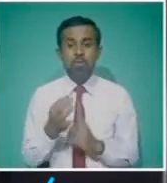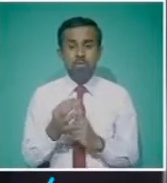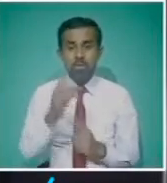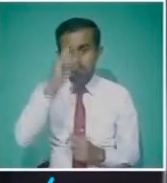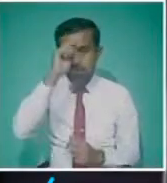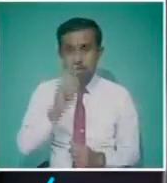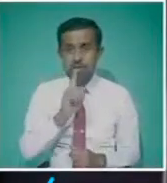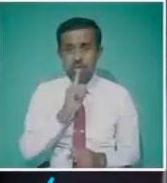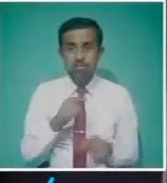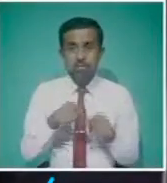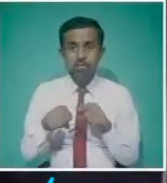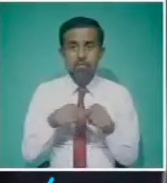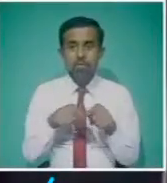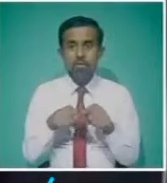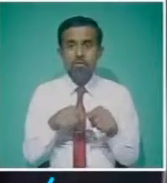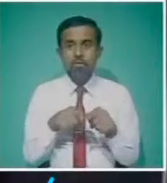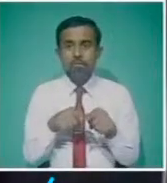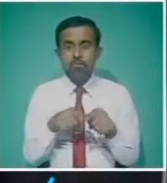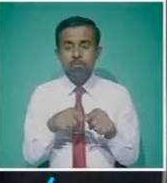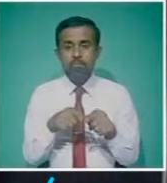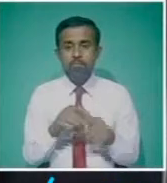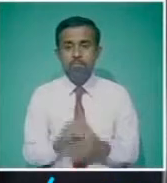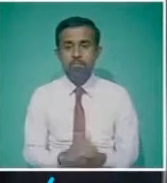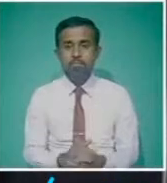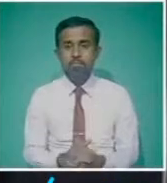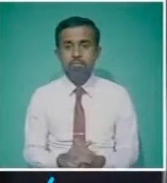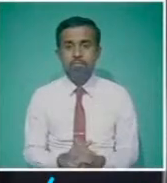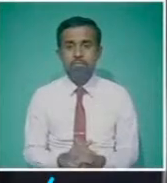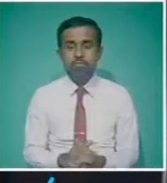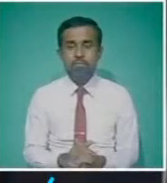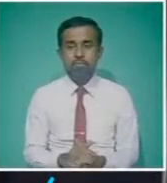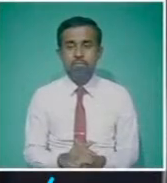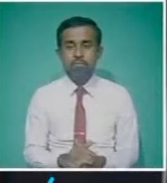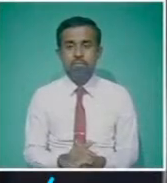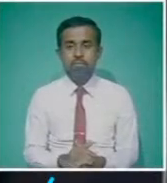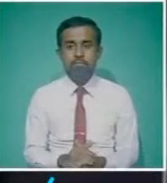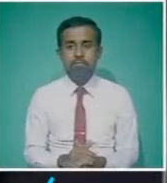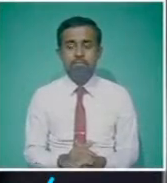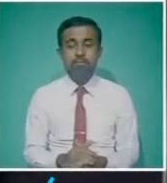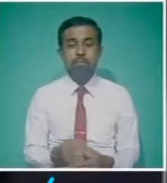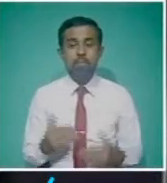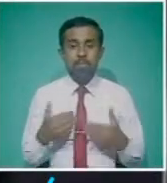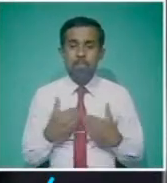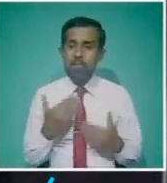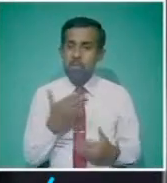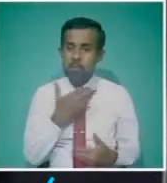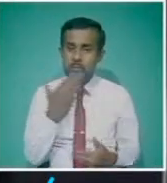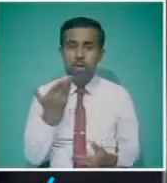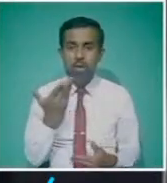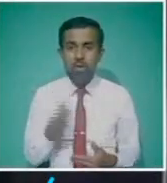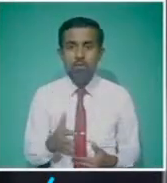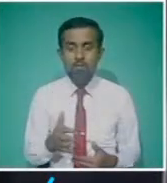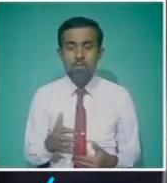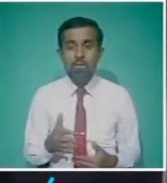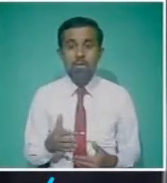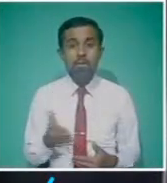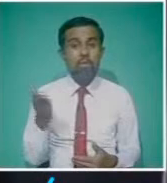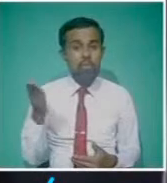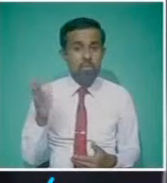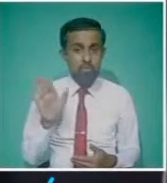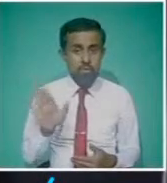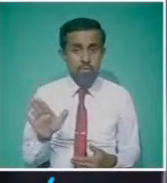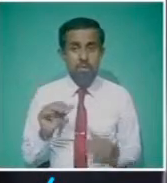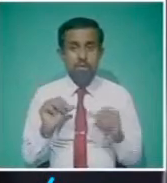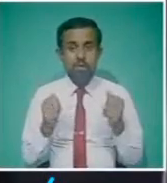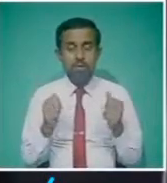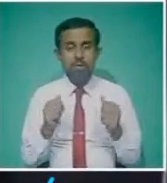First time as a princess with Prince Philip on their honeymoon, and 2 other occasions later during the